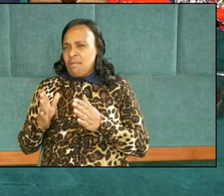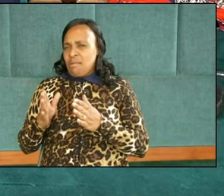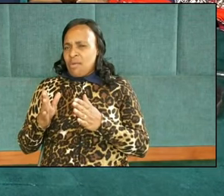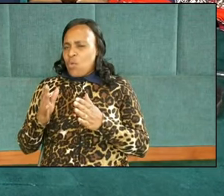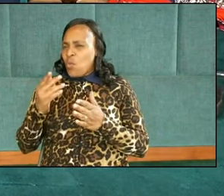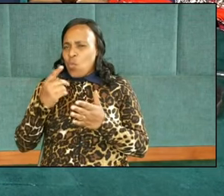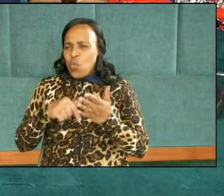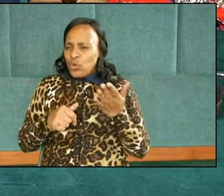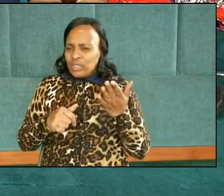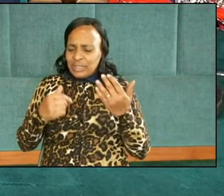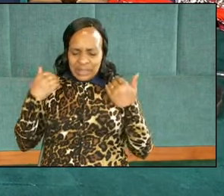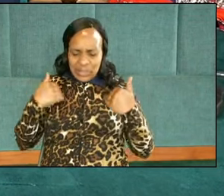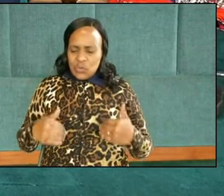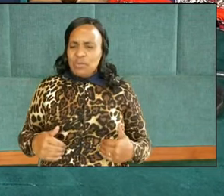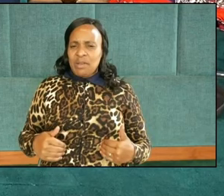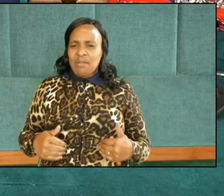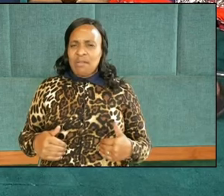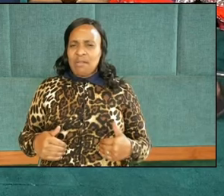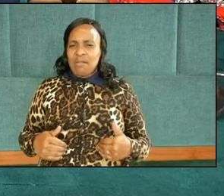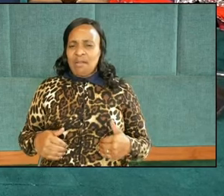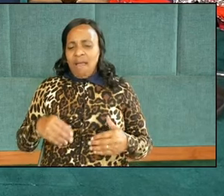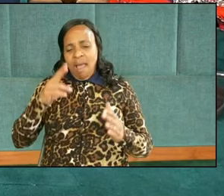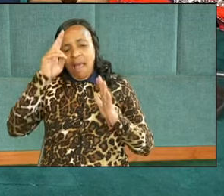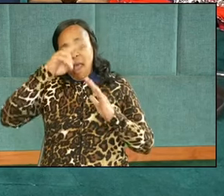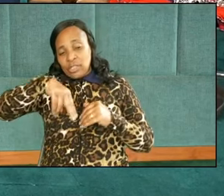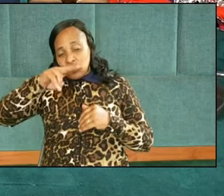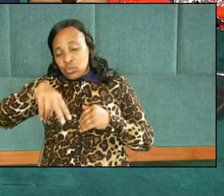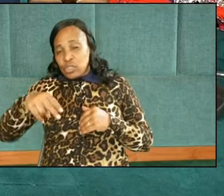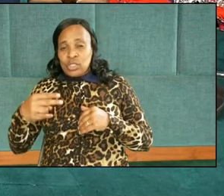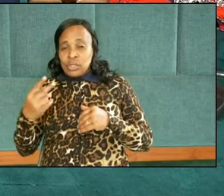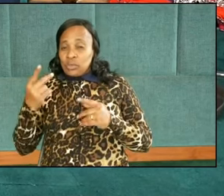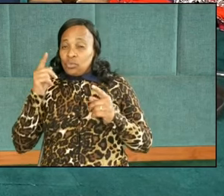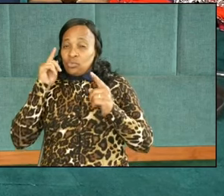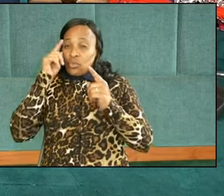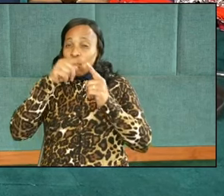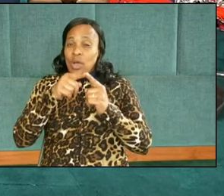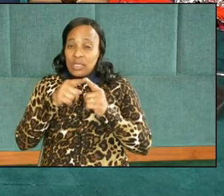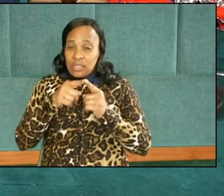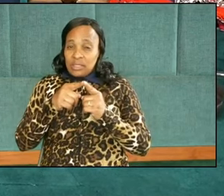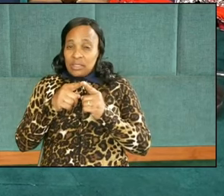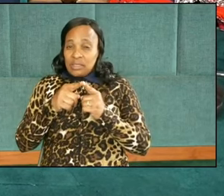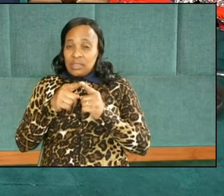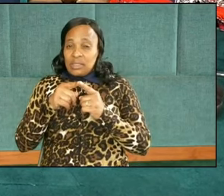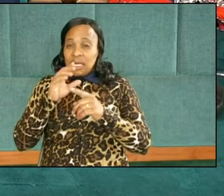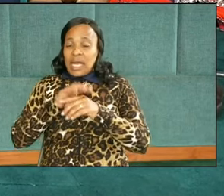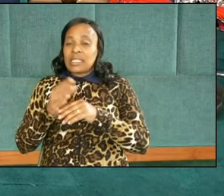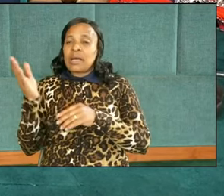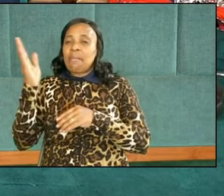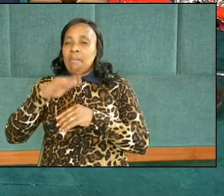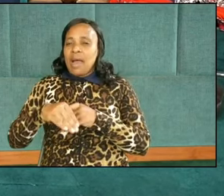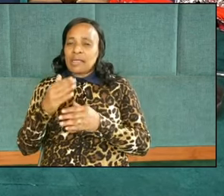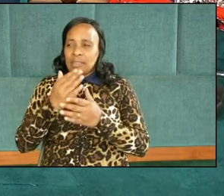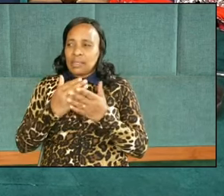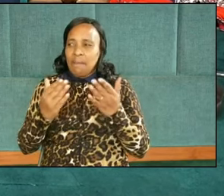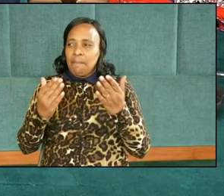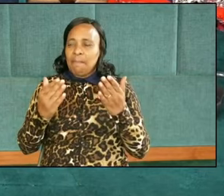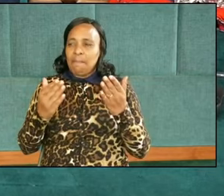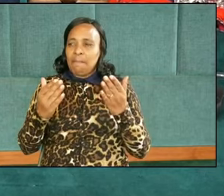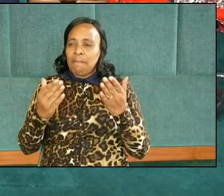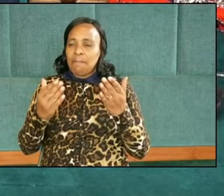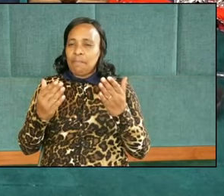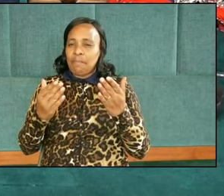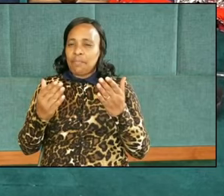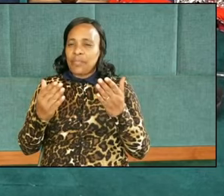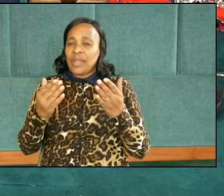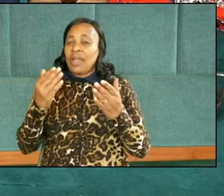What's the human attitude towards getting back to someone? I think